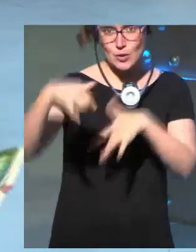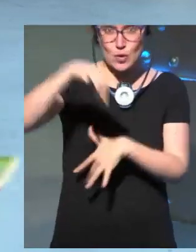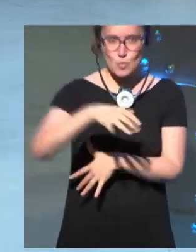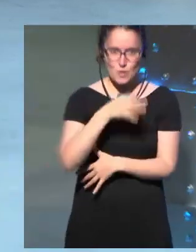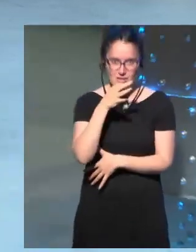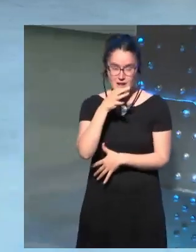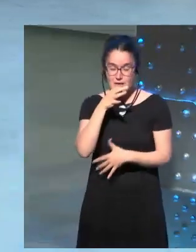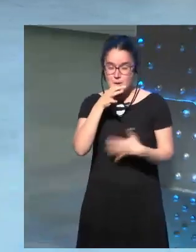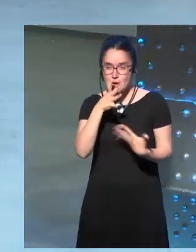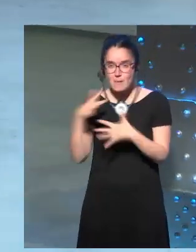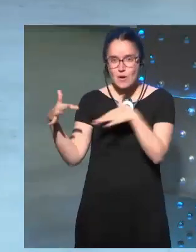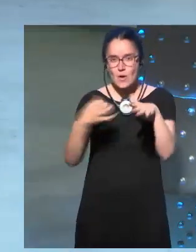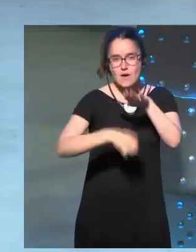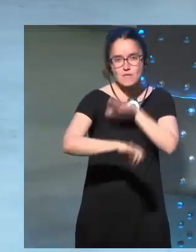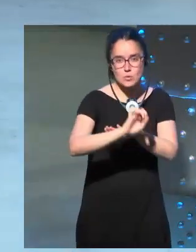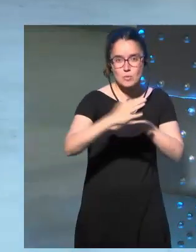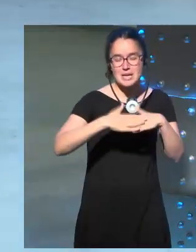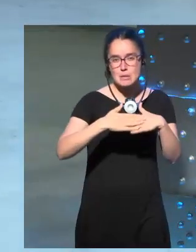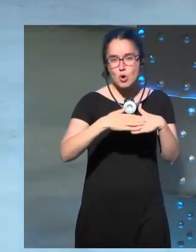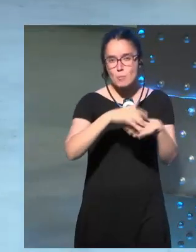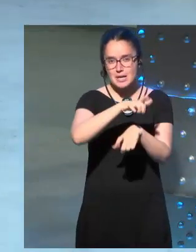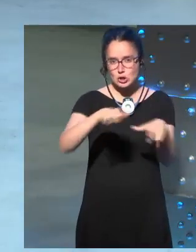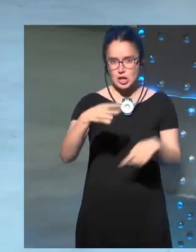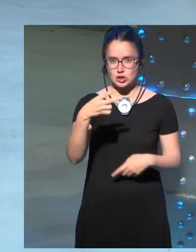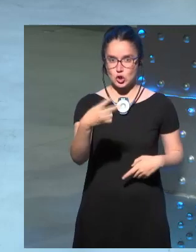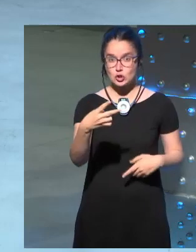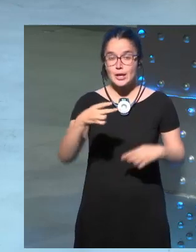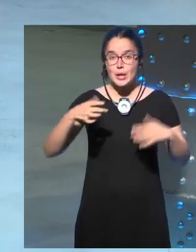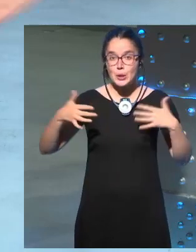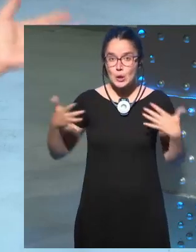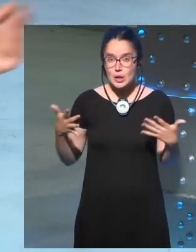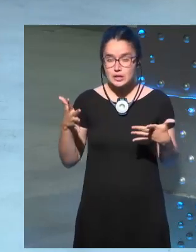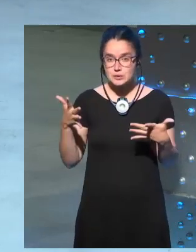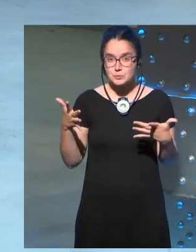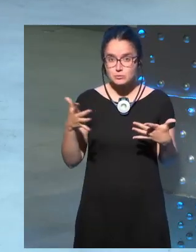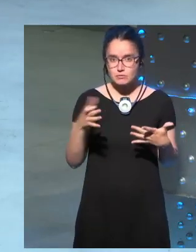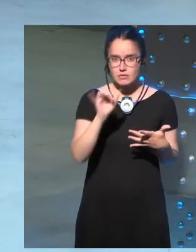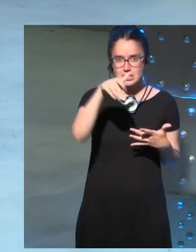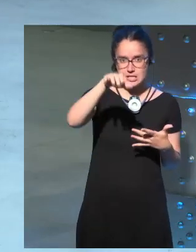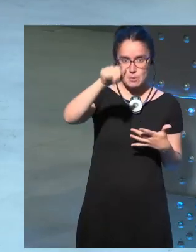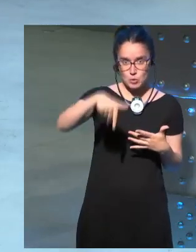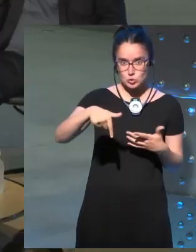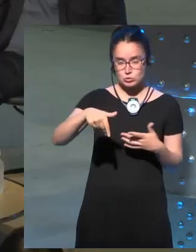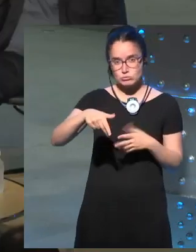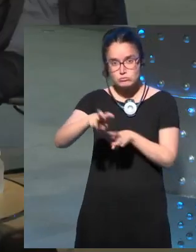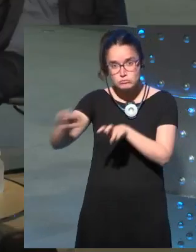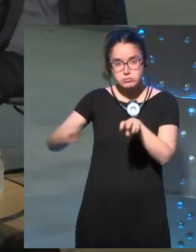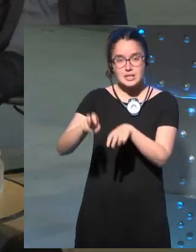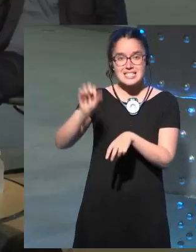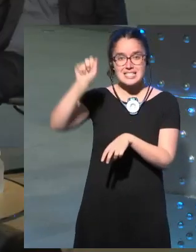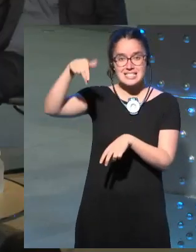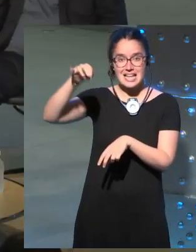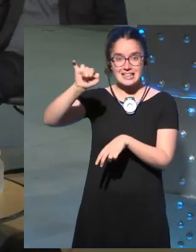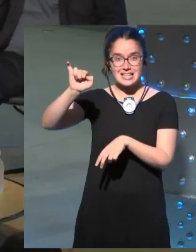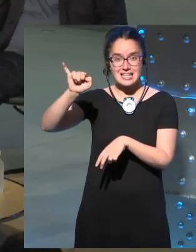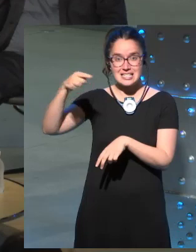this match that we're going to play here this afternoon. But for that, we need at least two people. So, apart from Simon, we have